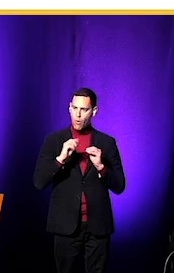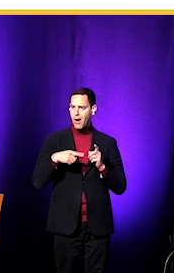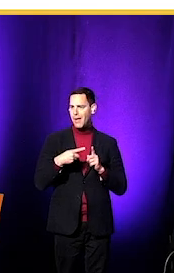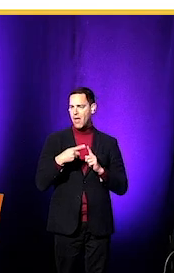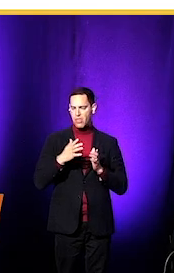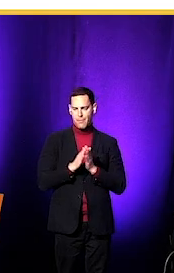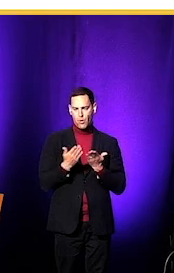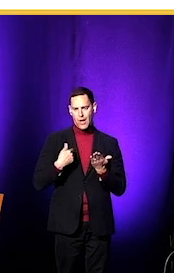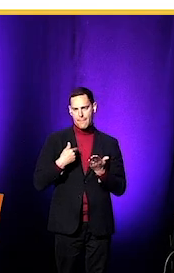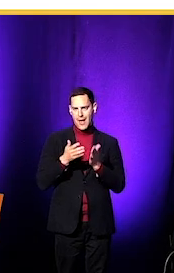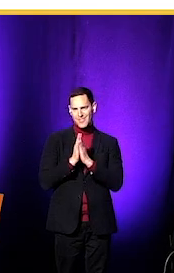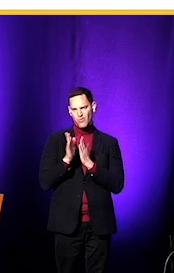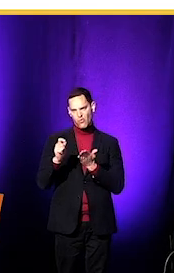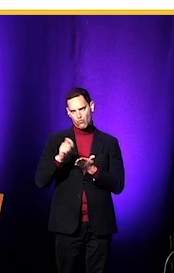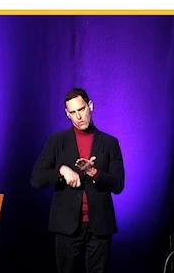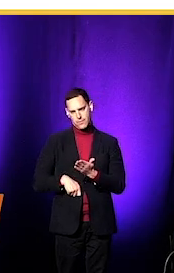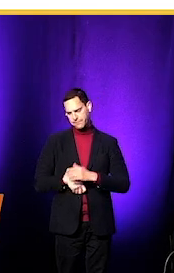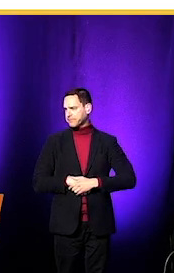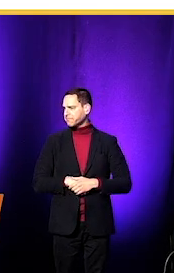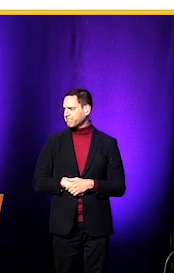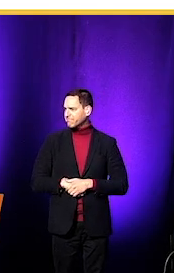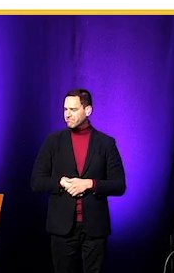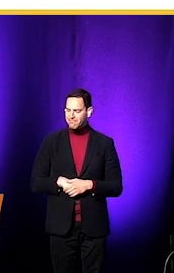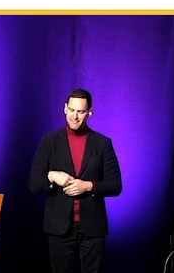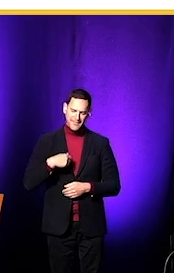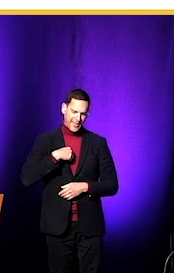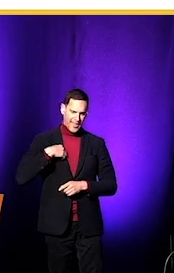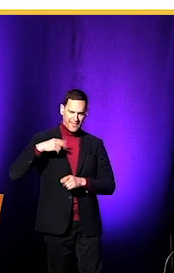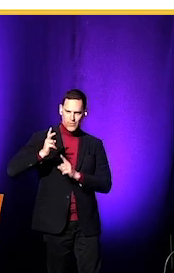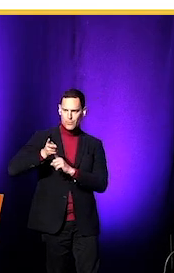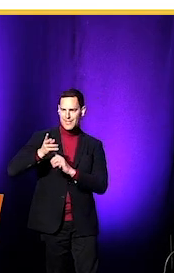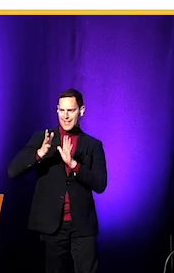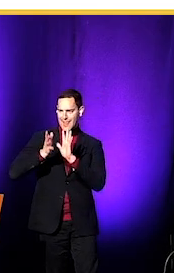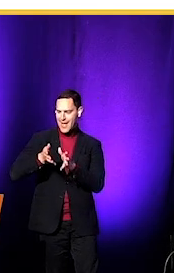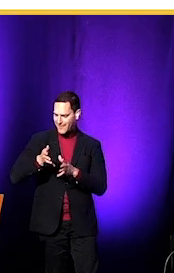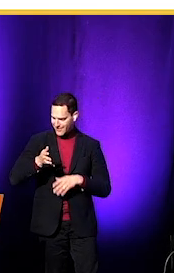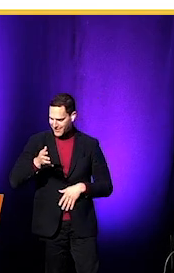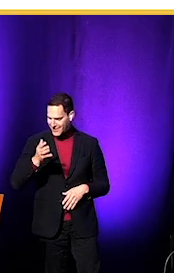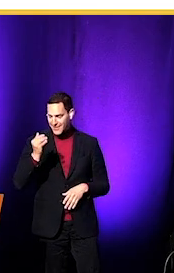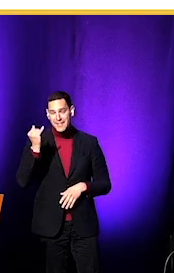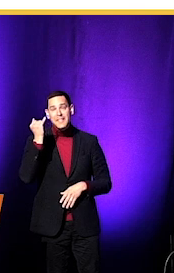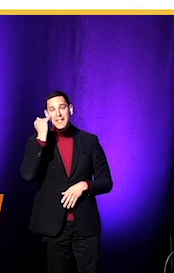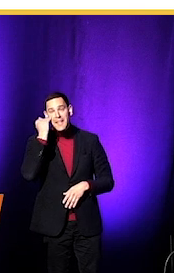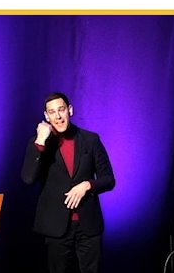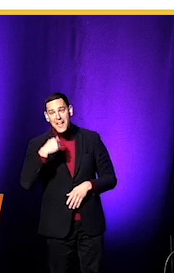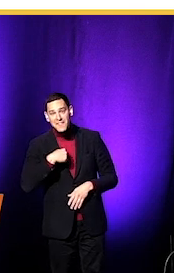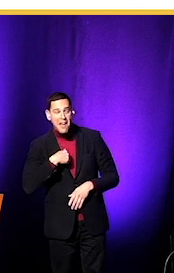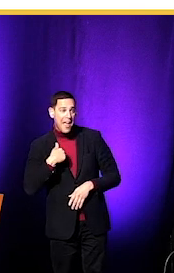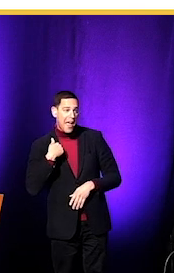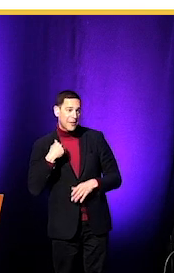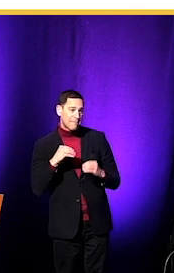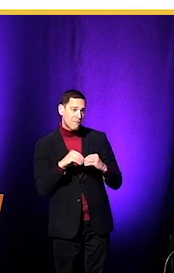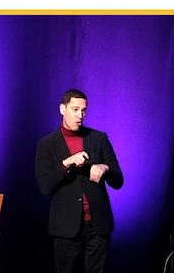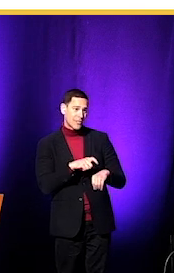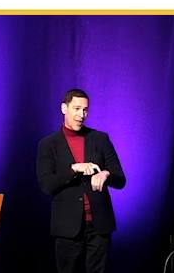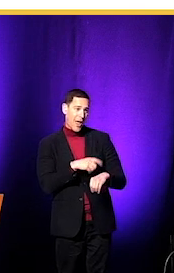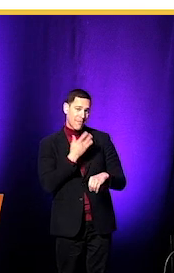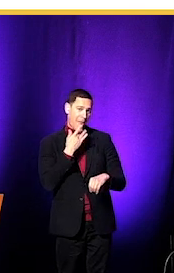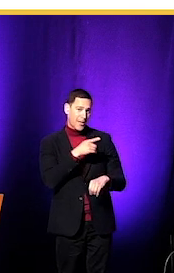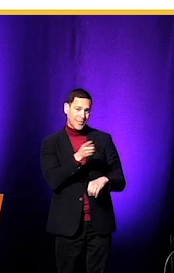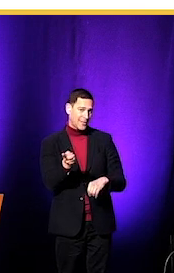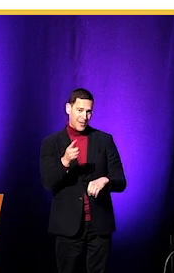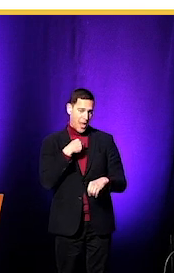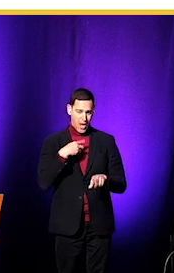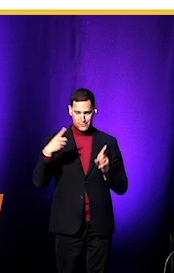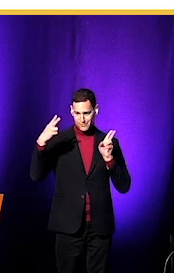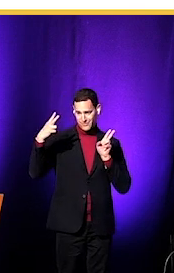the 2 minutes I have left, if I had more time, fortunately for you, I didn't. But I really did want to